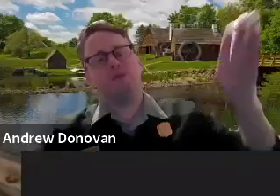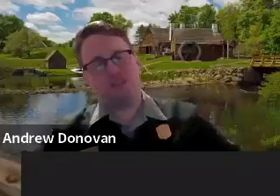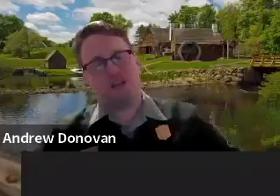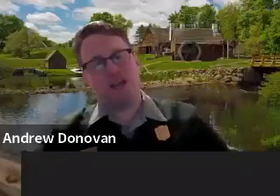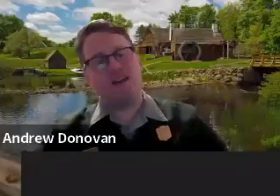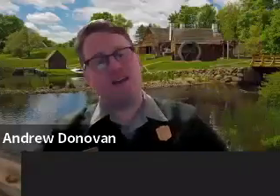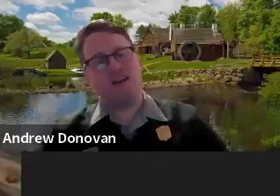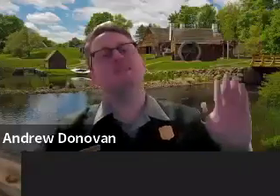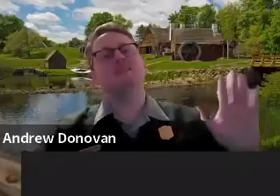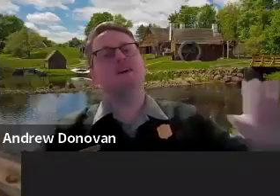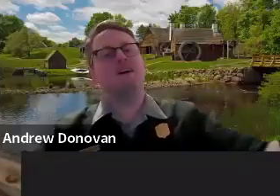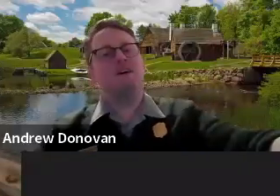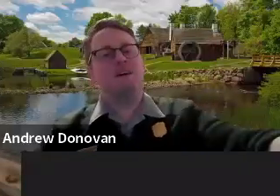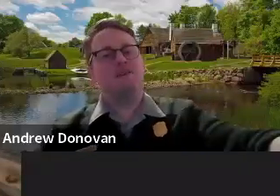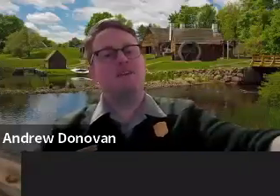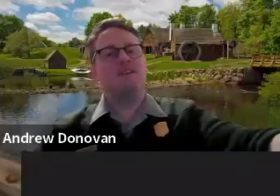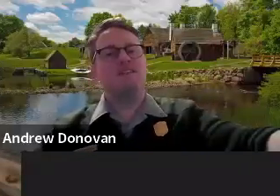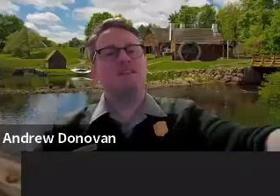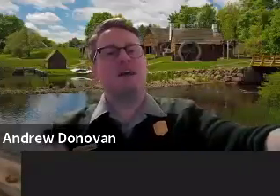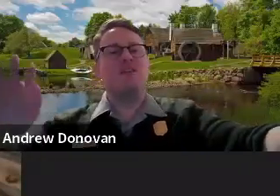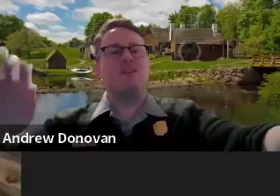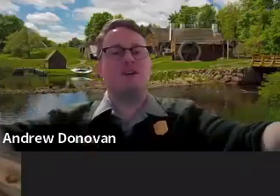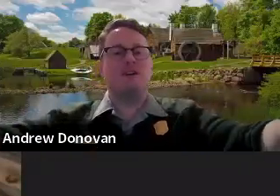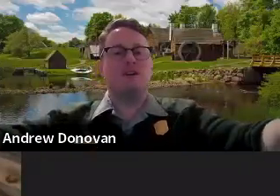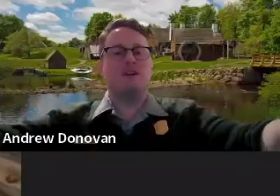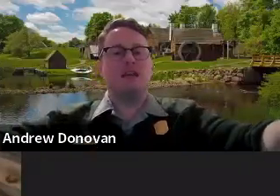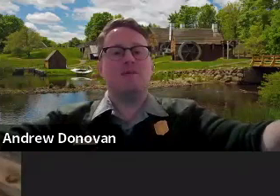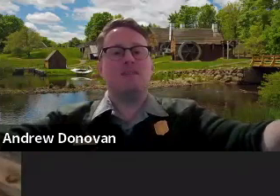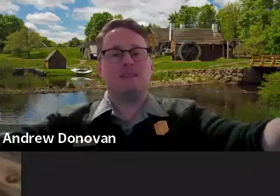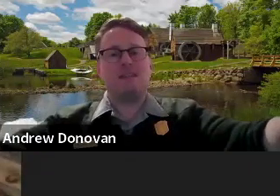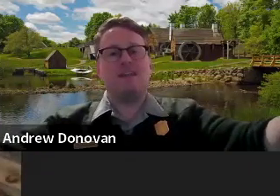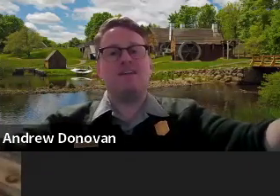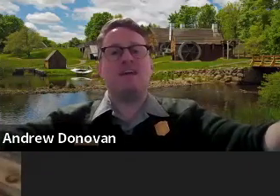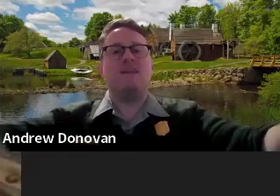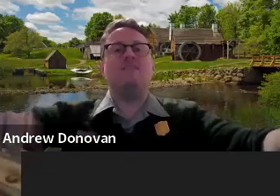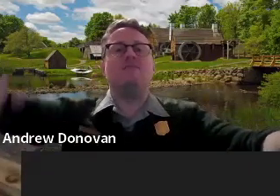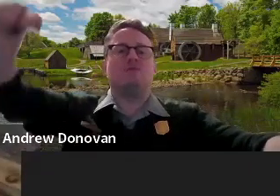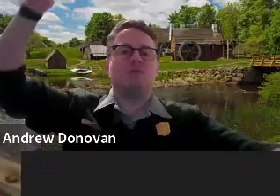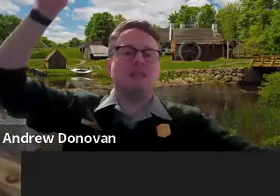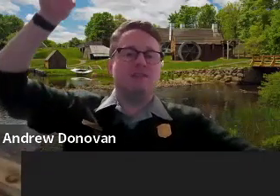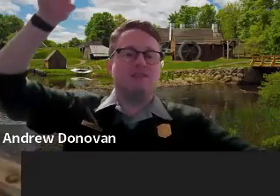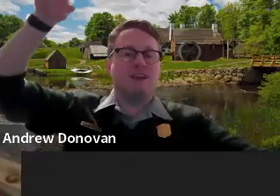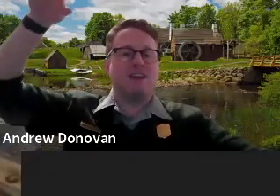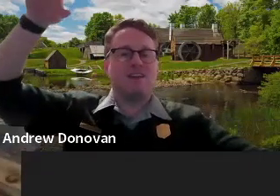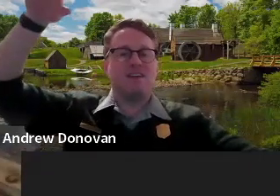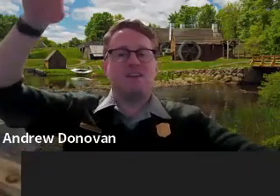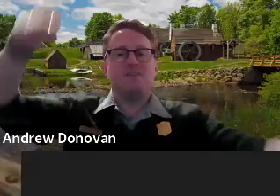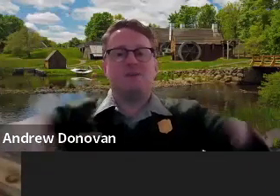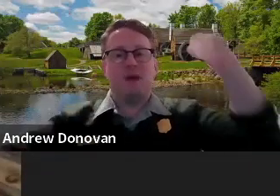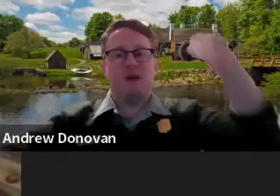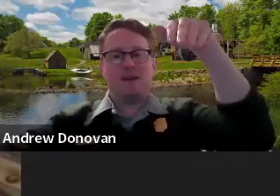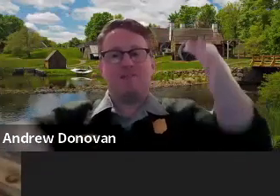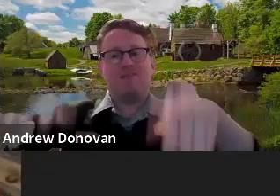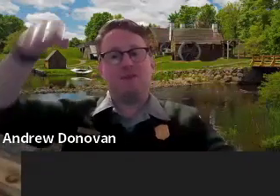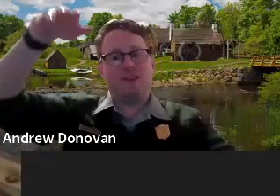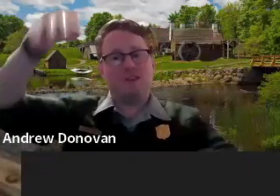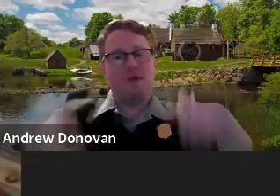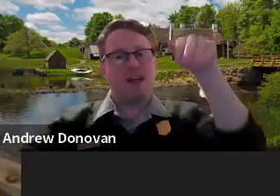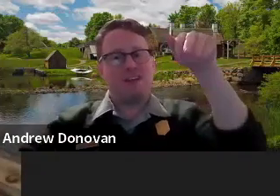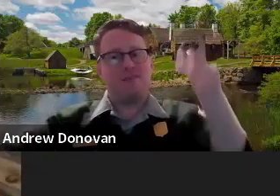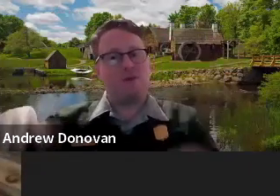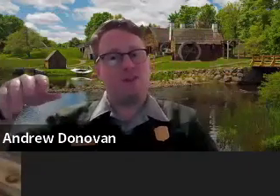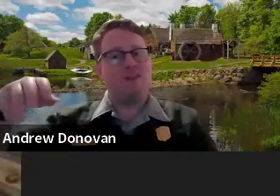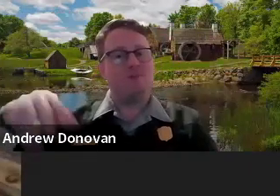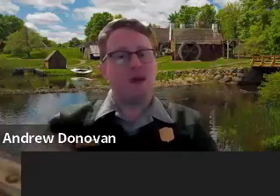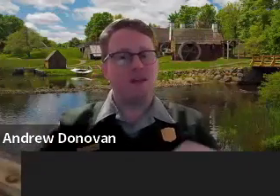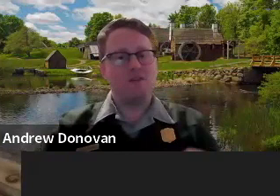being pushed air out into the furnace, the other cam has cleared and it's reinflating. So back and forth